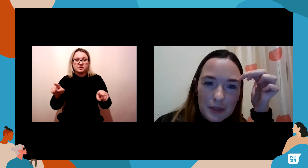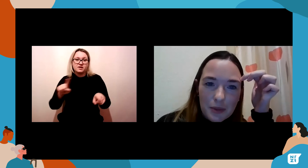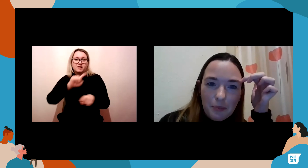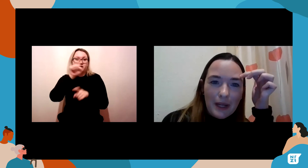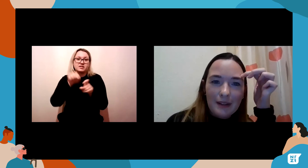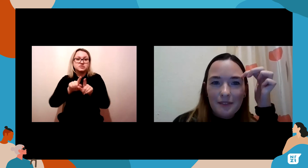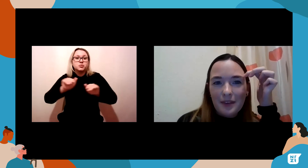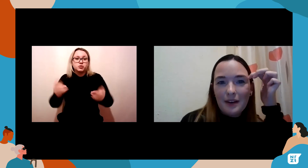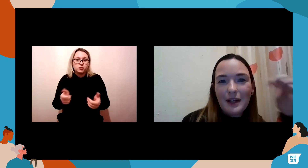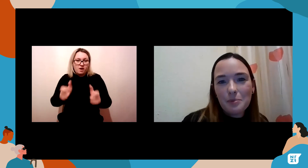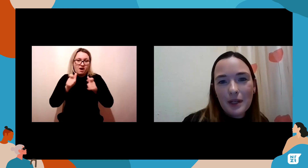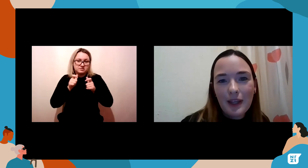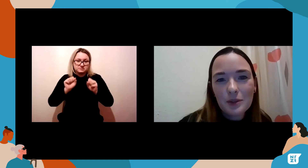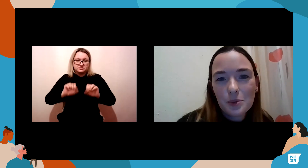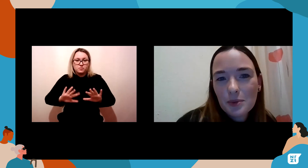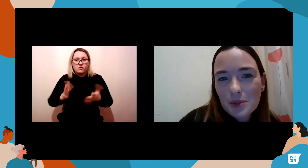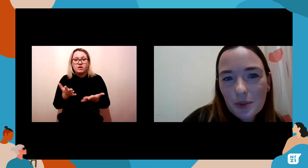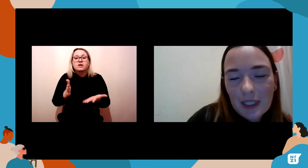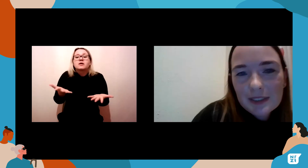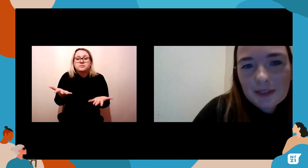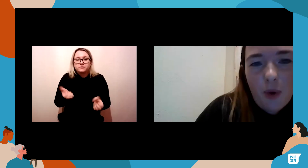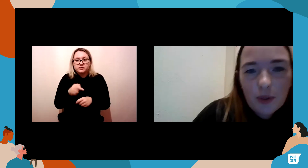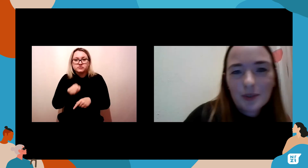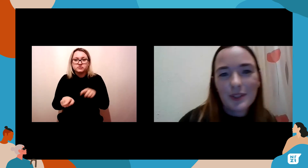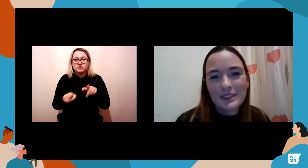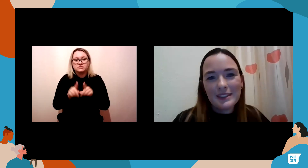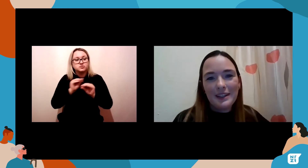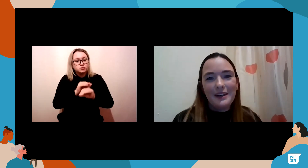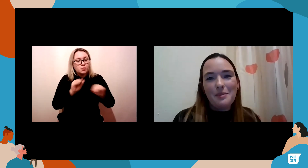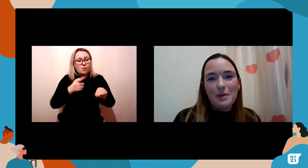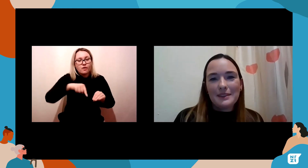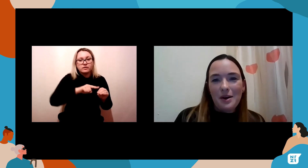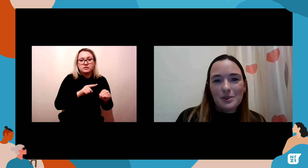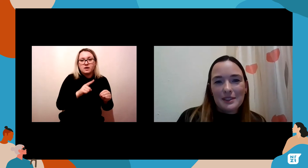so as to attract boys' attention.